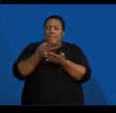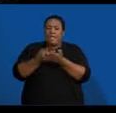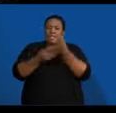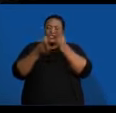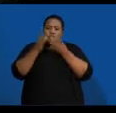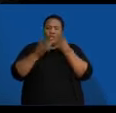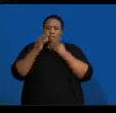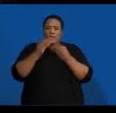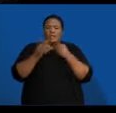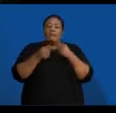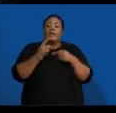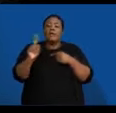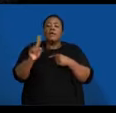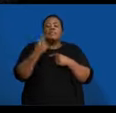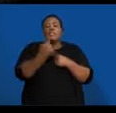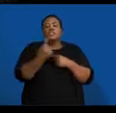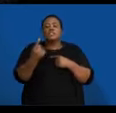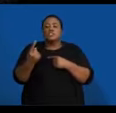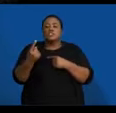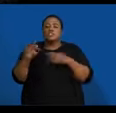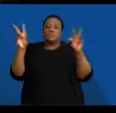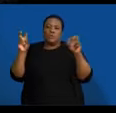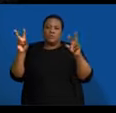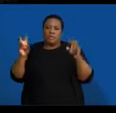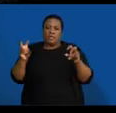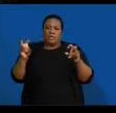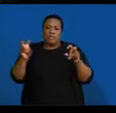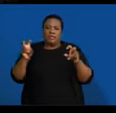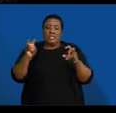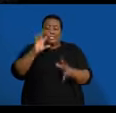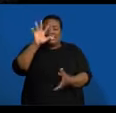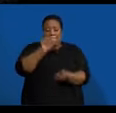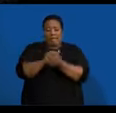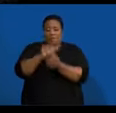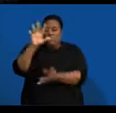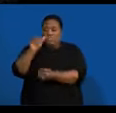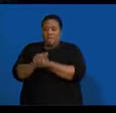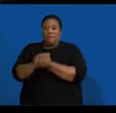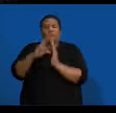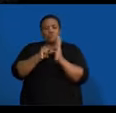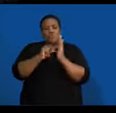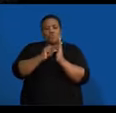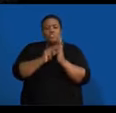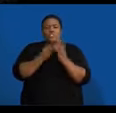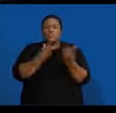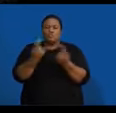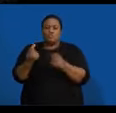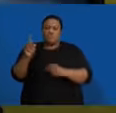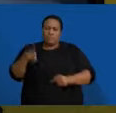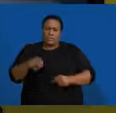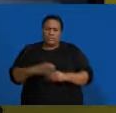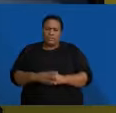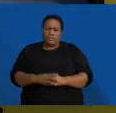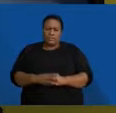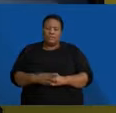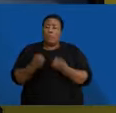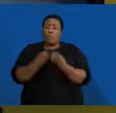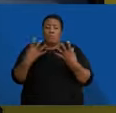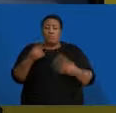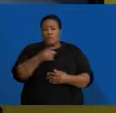I'm talking about each topic, I'm saying make summary notes, guys, especially of theorems. Most of